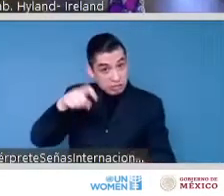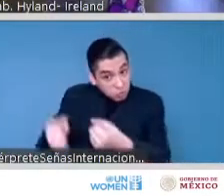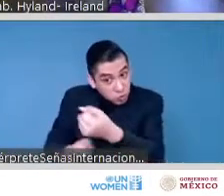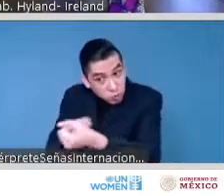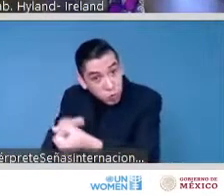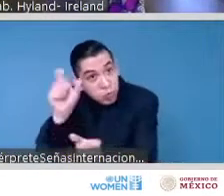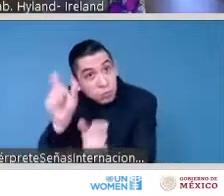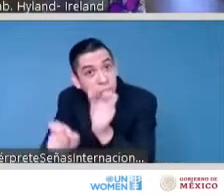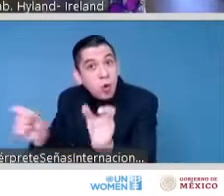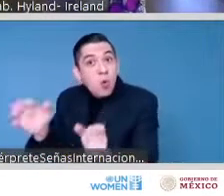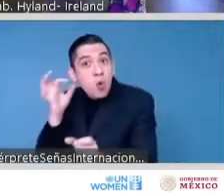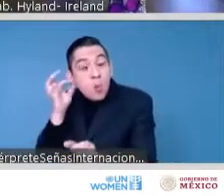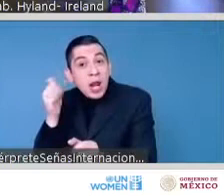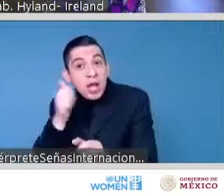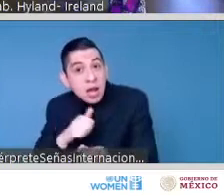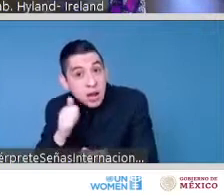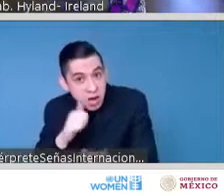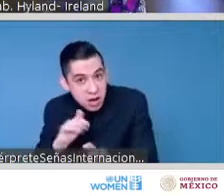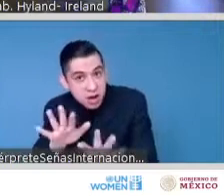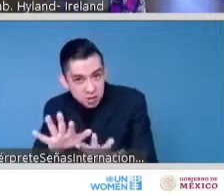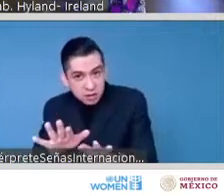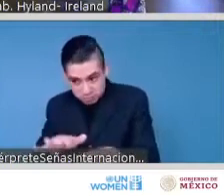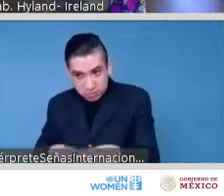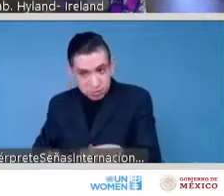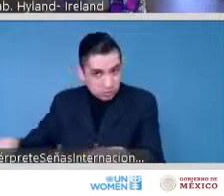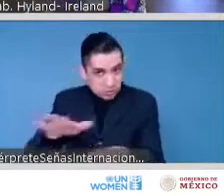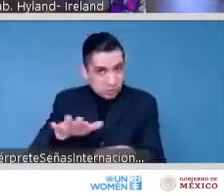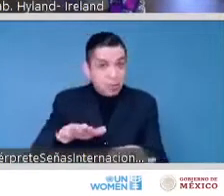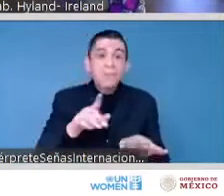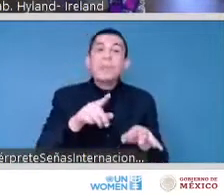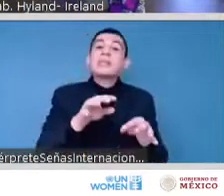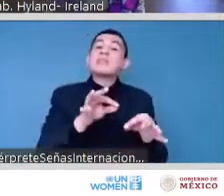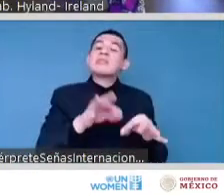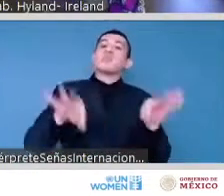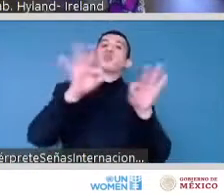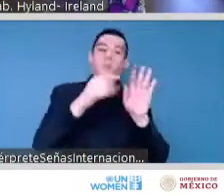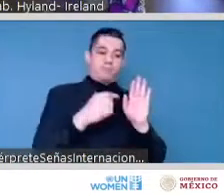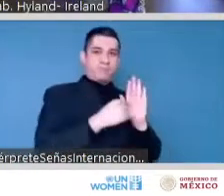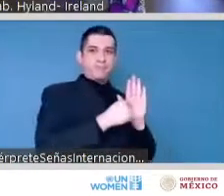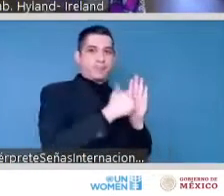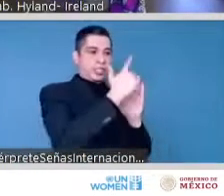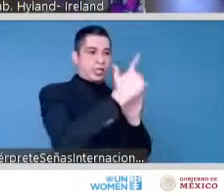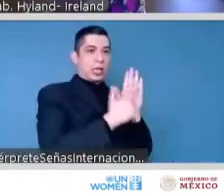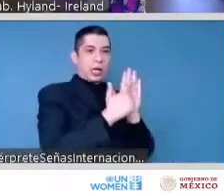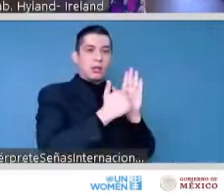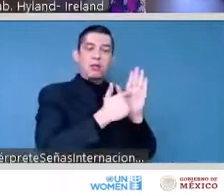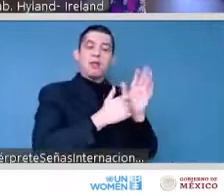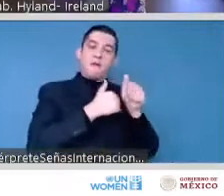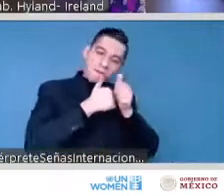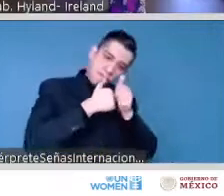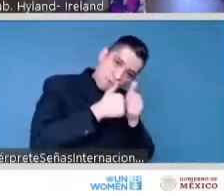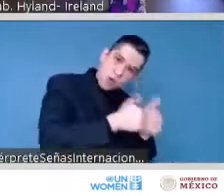law applied every day. We see it in action. It is there to mitigate harm on battlefields, and it is part of our